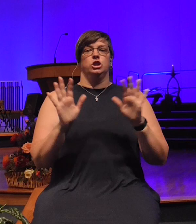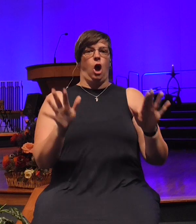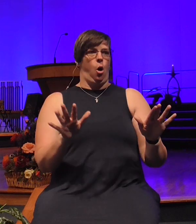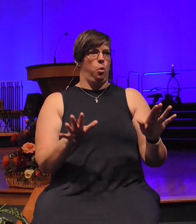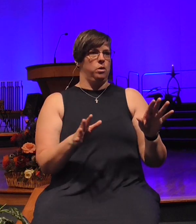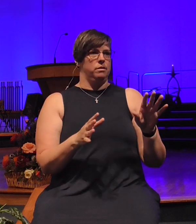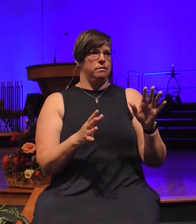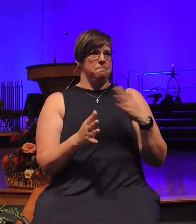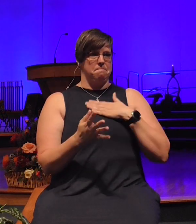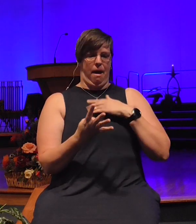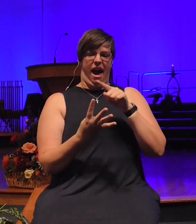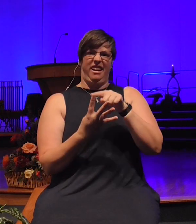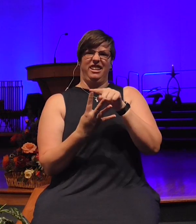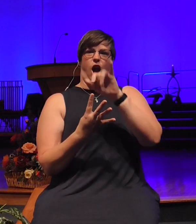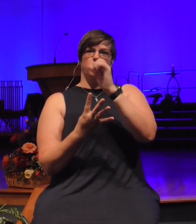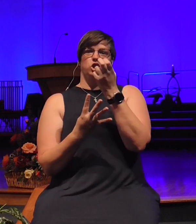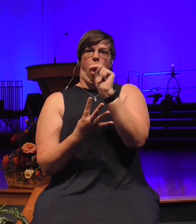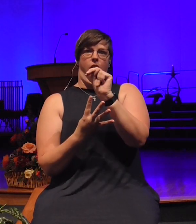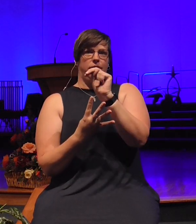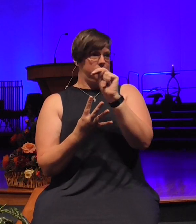So where are my John fans?